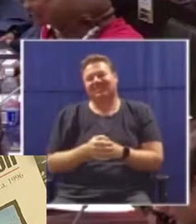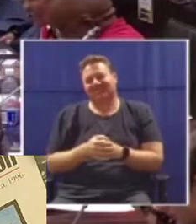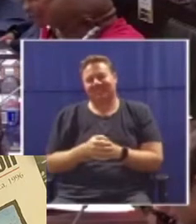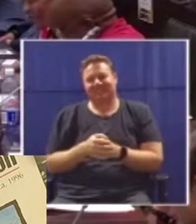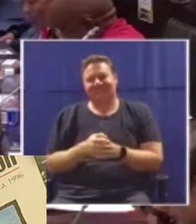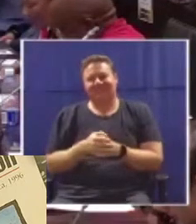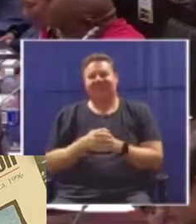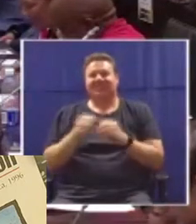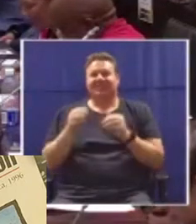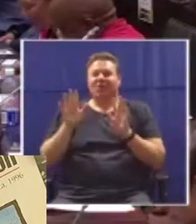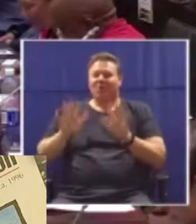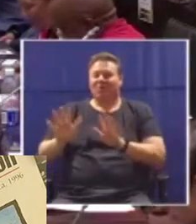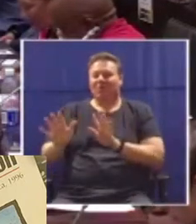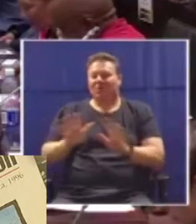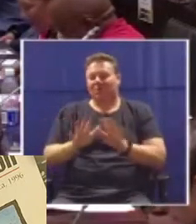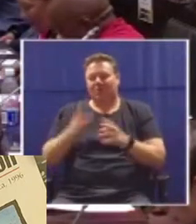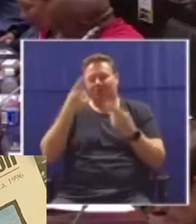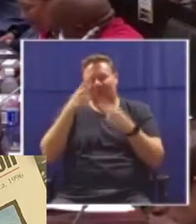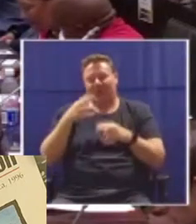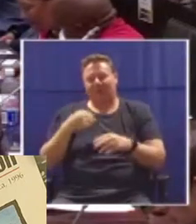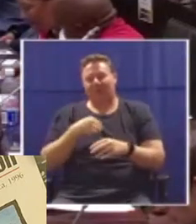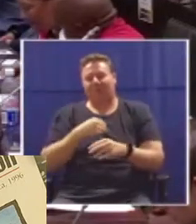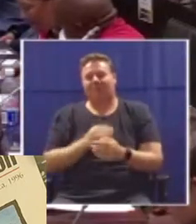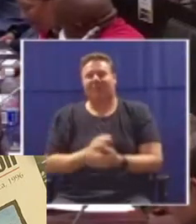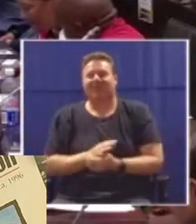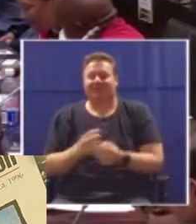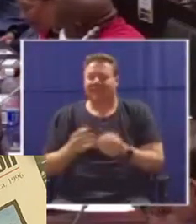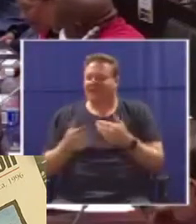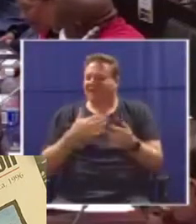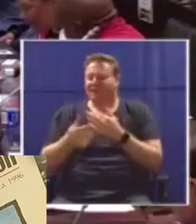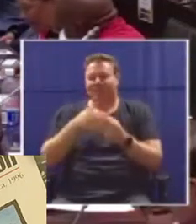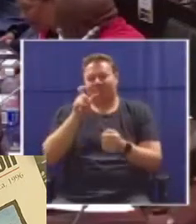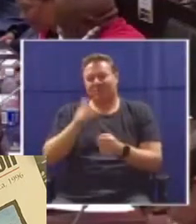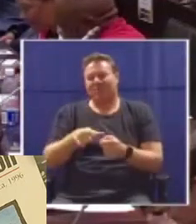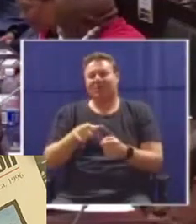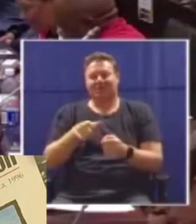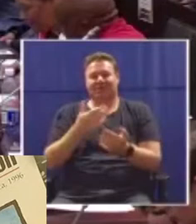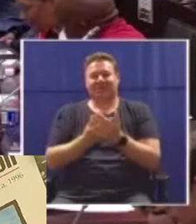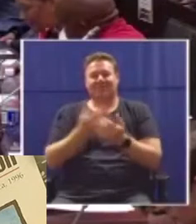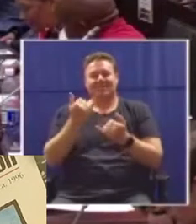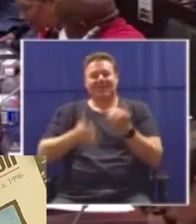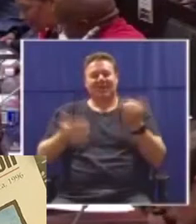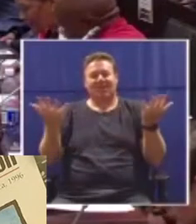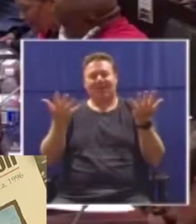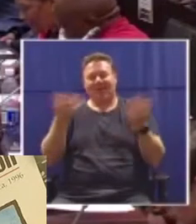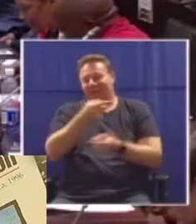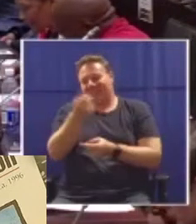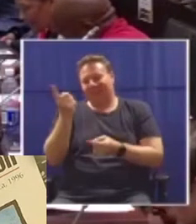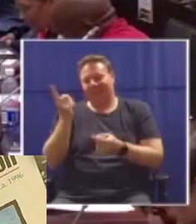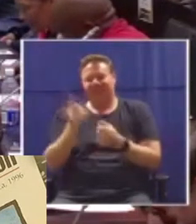Order, Honorable Members. Anyone can make a mistake as to where they are.